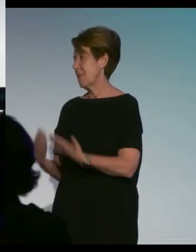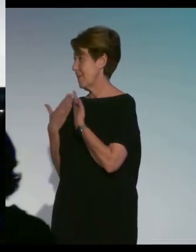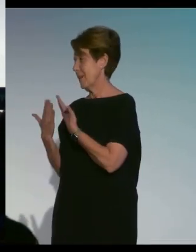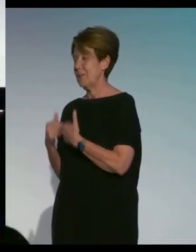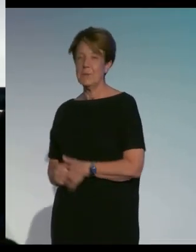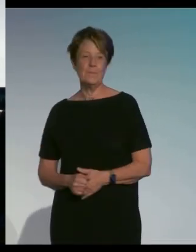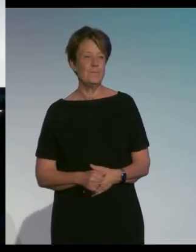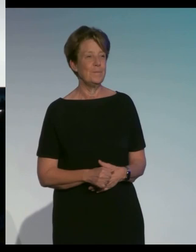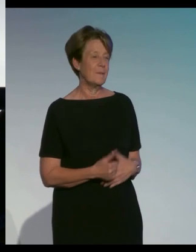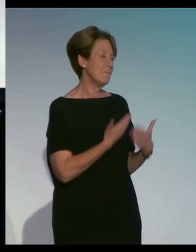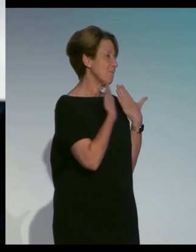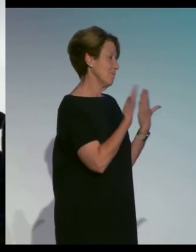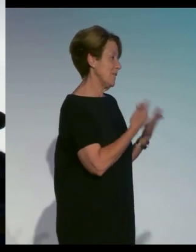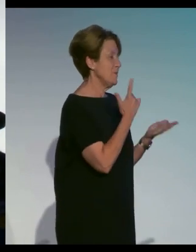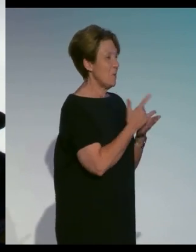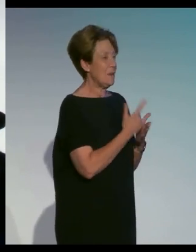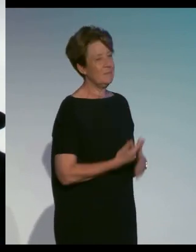So much, Michael.